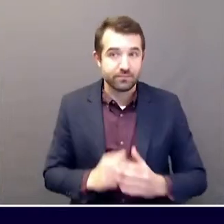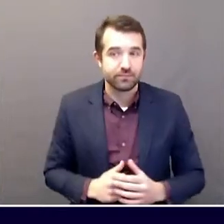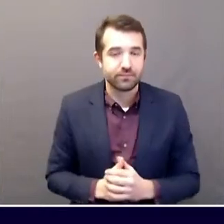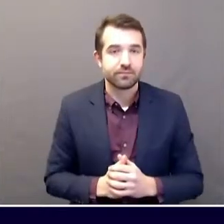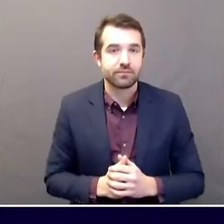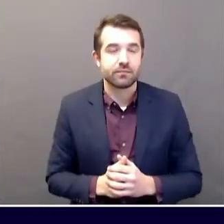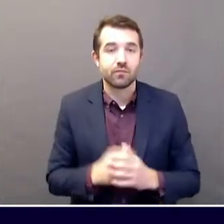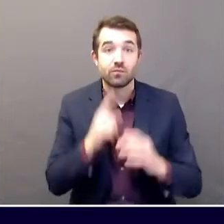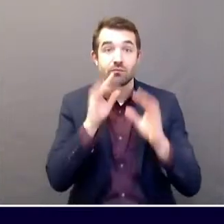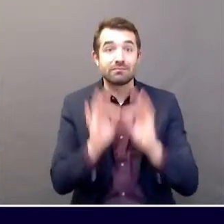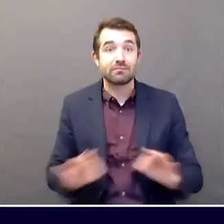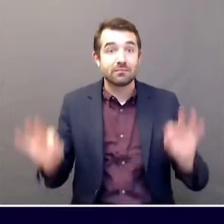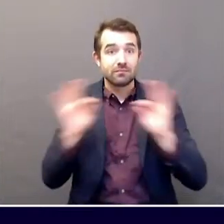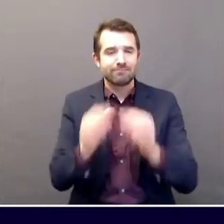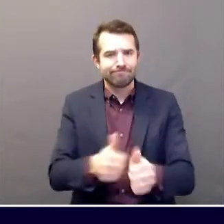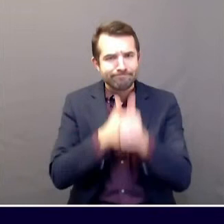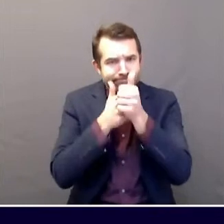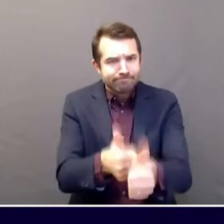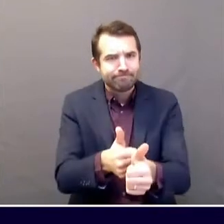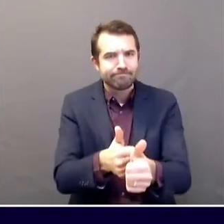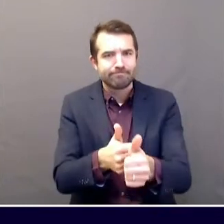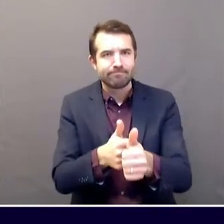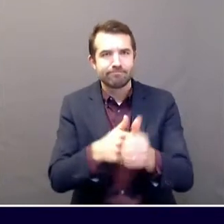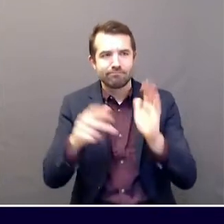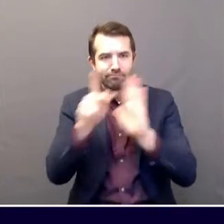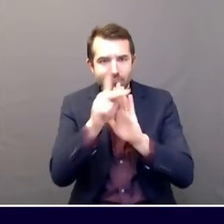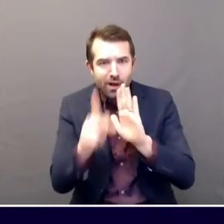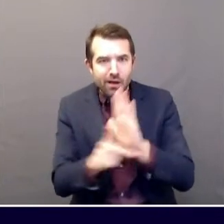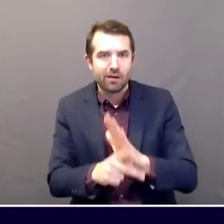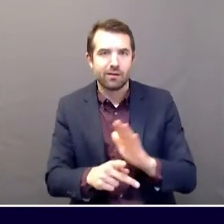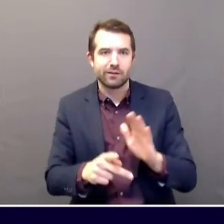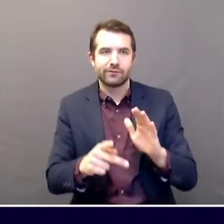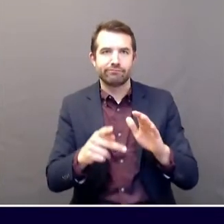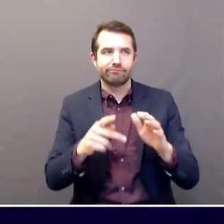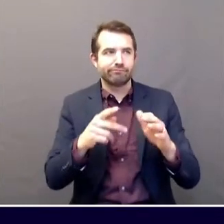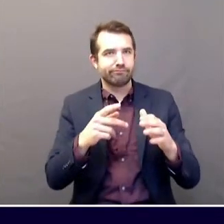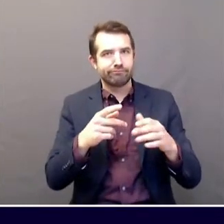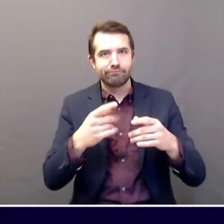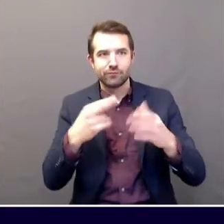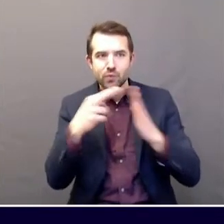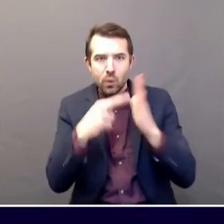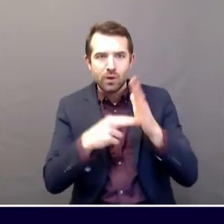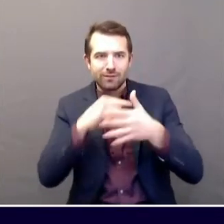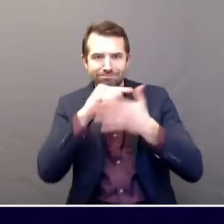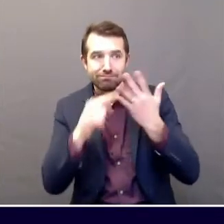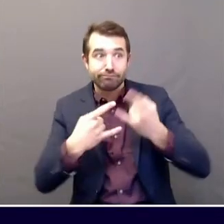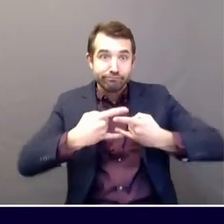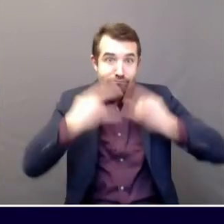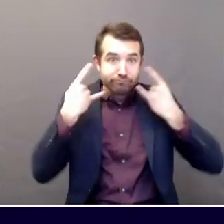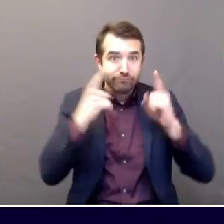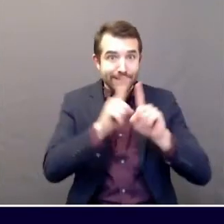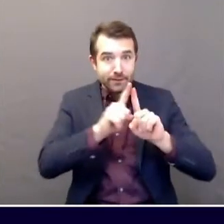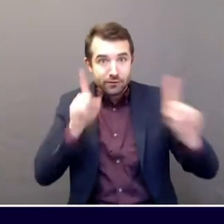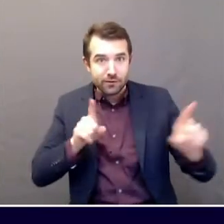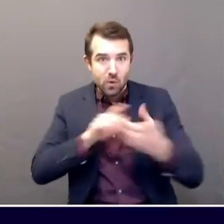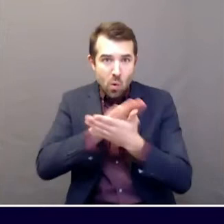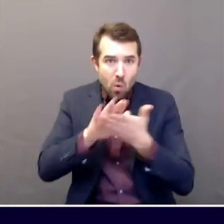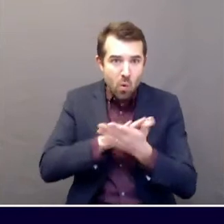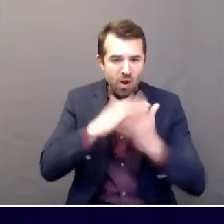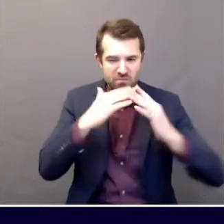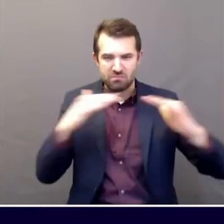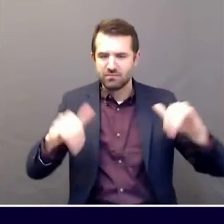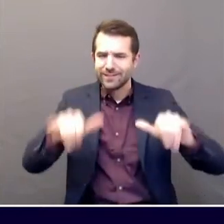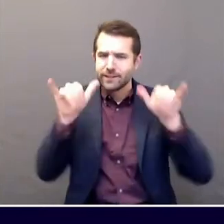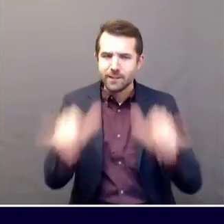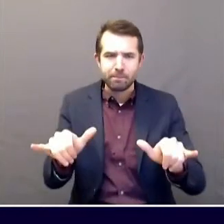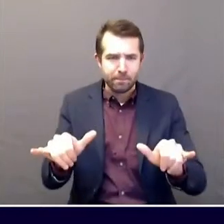safety protocols, continuing those same protocols that they've been adhering to during the daytime hours. The progress we're